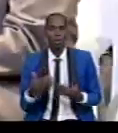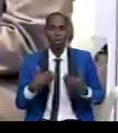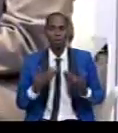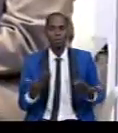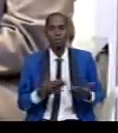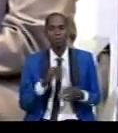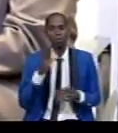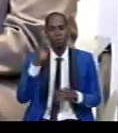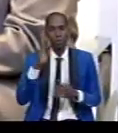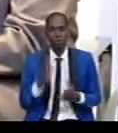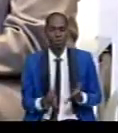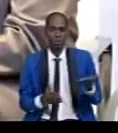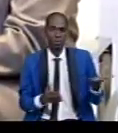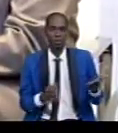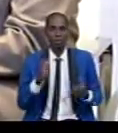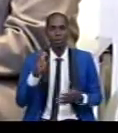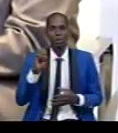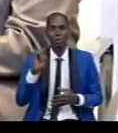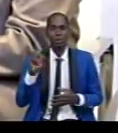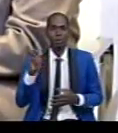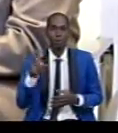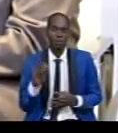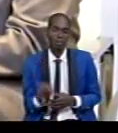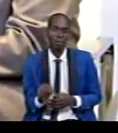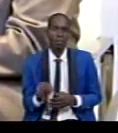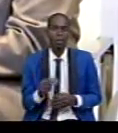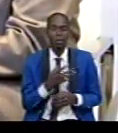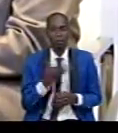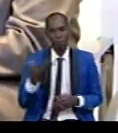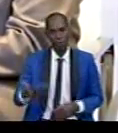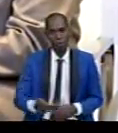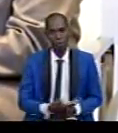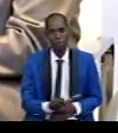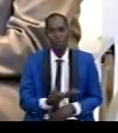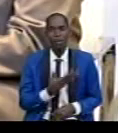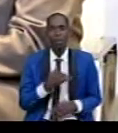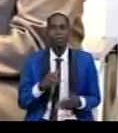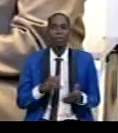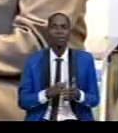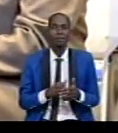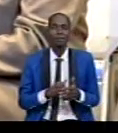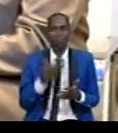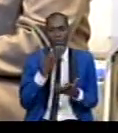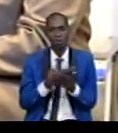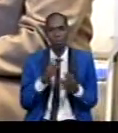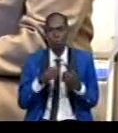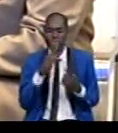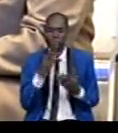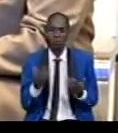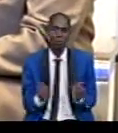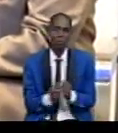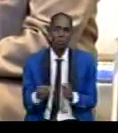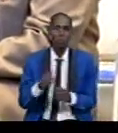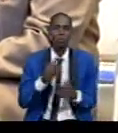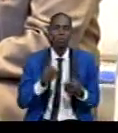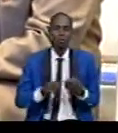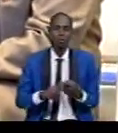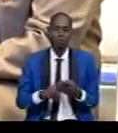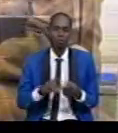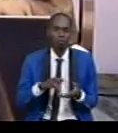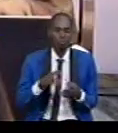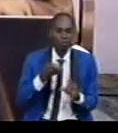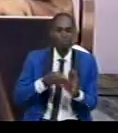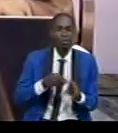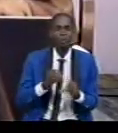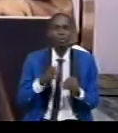Essien. Welcome. And it's good to be with you. Just to share in the wonderful things the